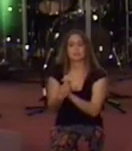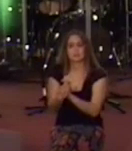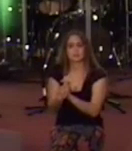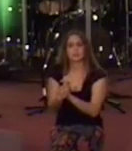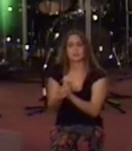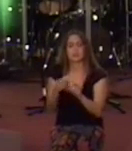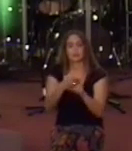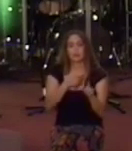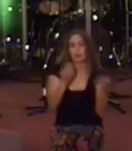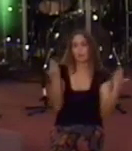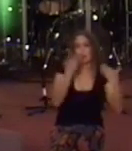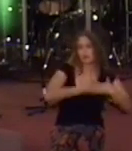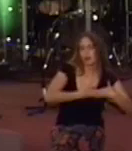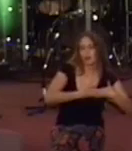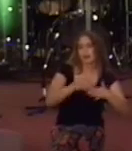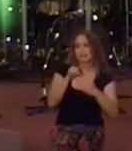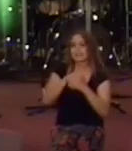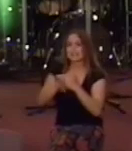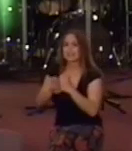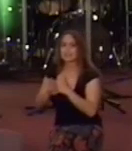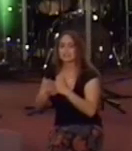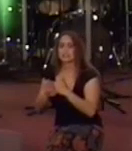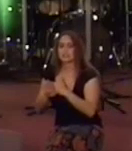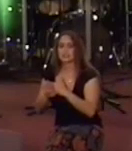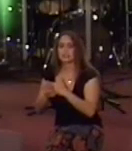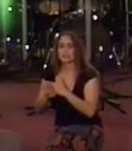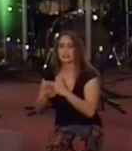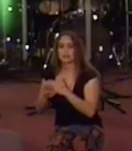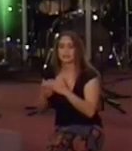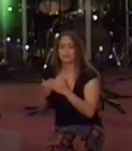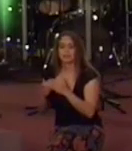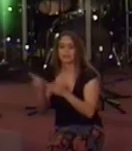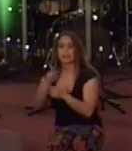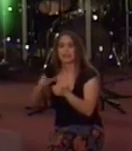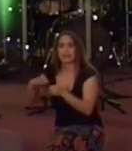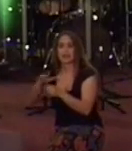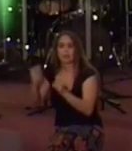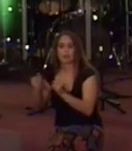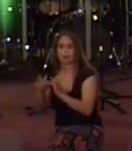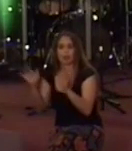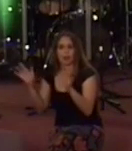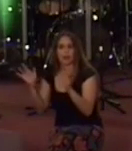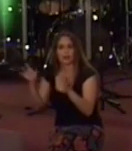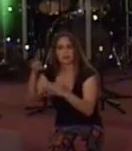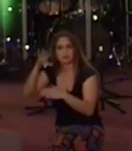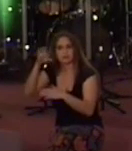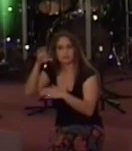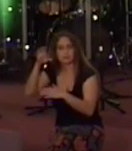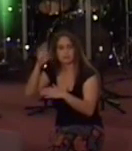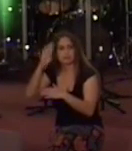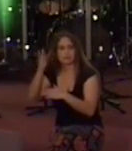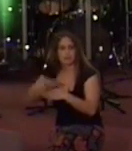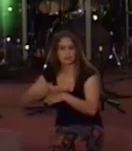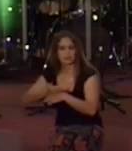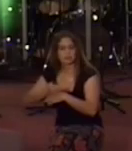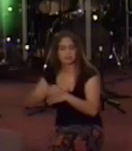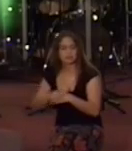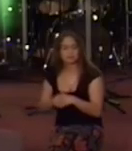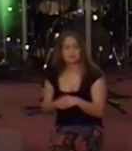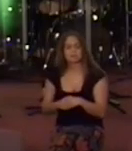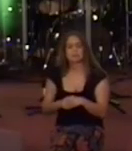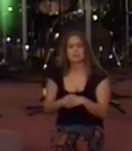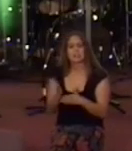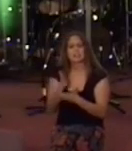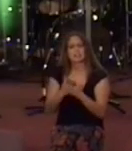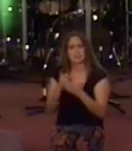dark kingdom and plants us firmly in the kingdom of light, the kingdom of his Son. Now, some of you are